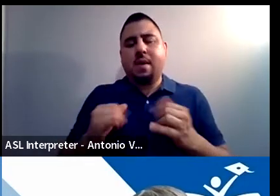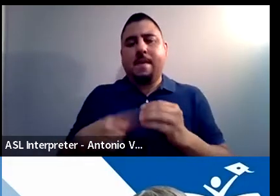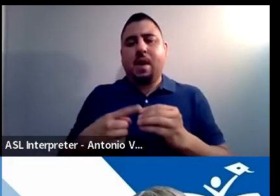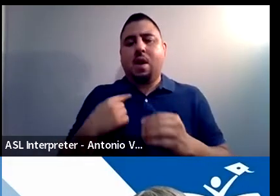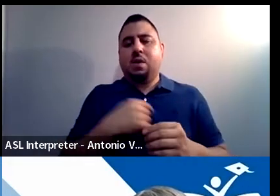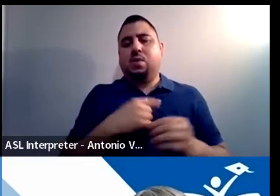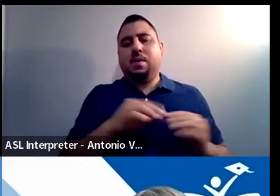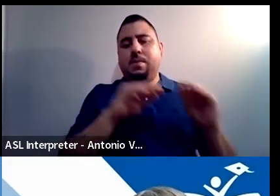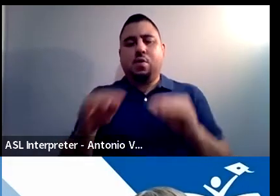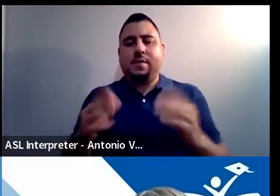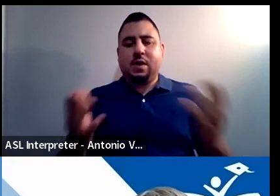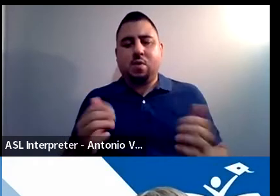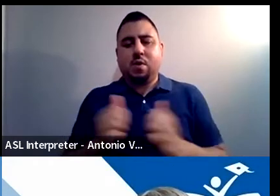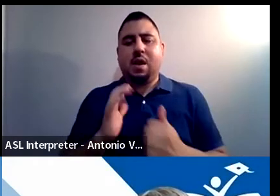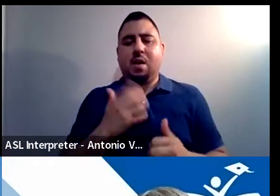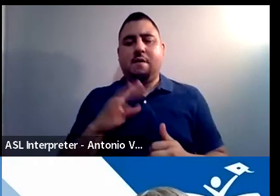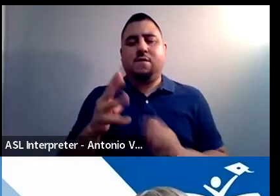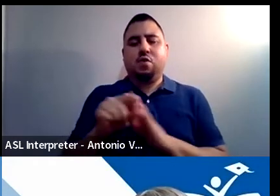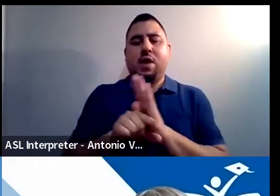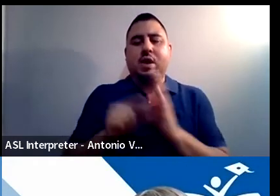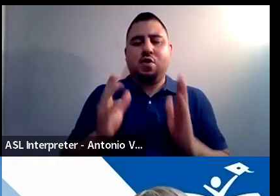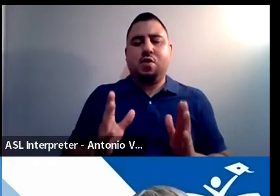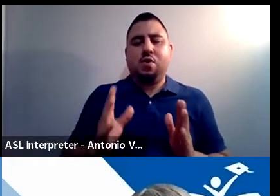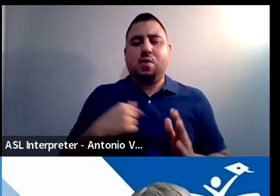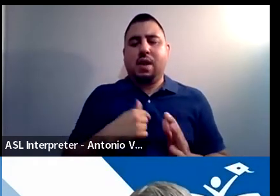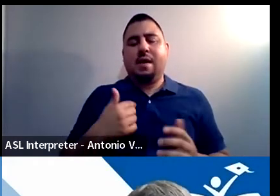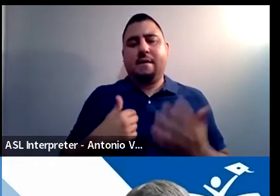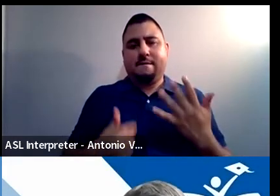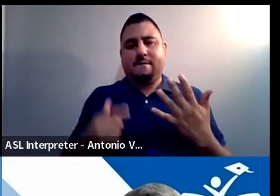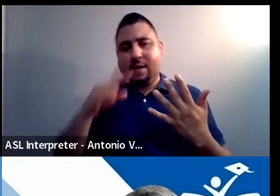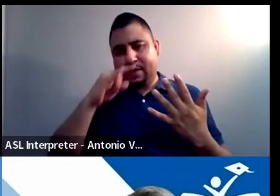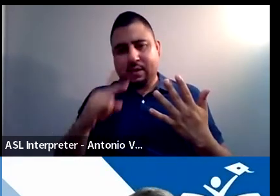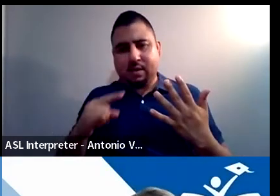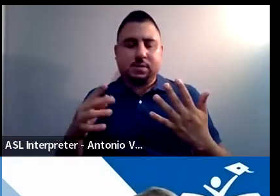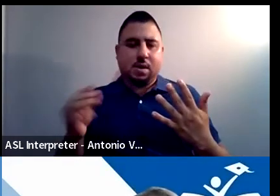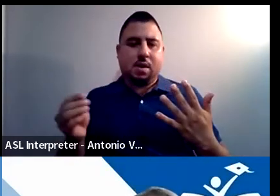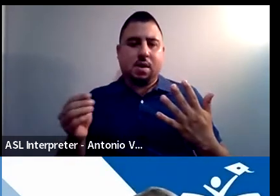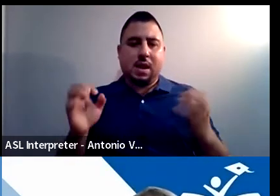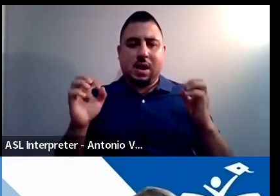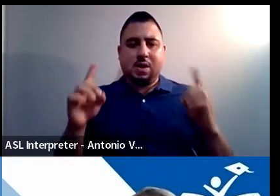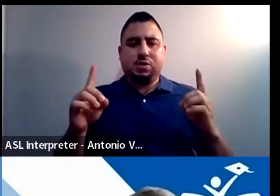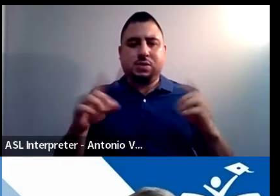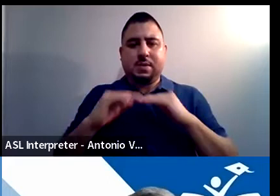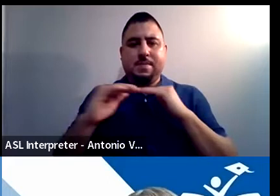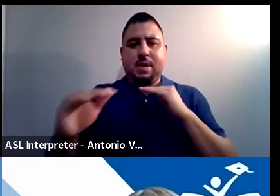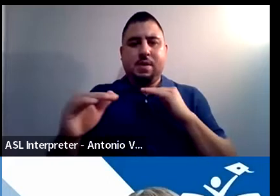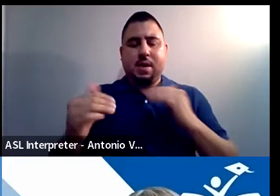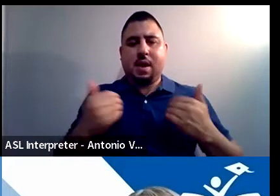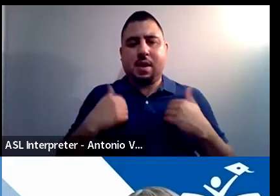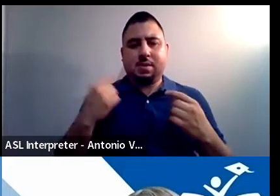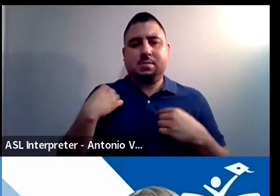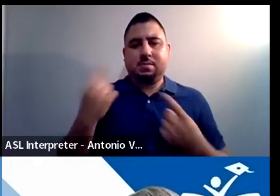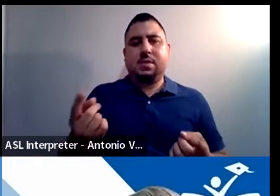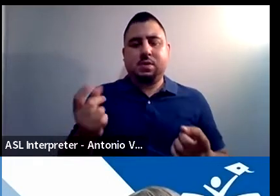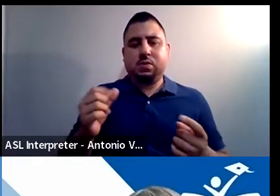We moved here with our fourth grader. We have five kids. And educational stability has been